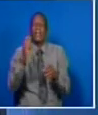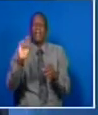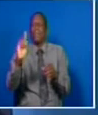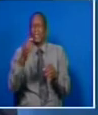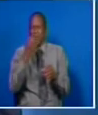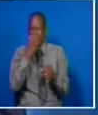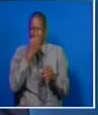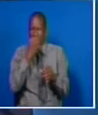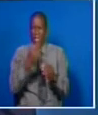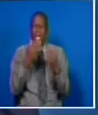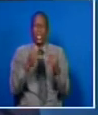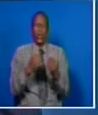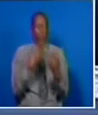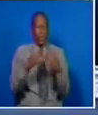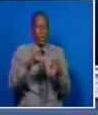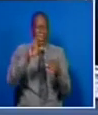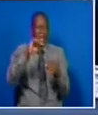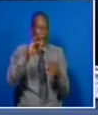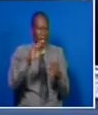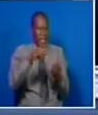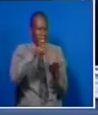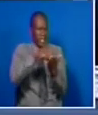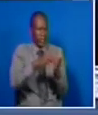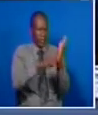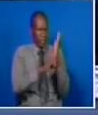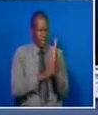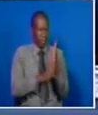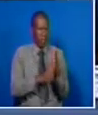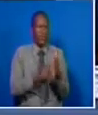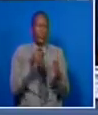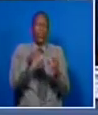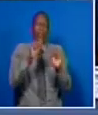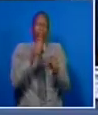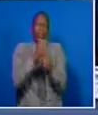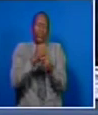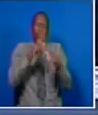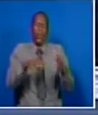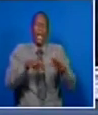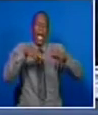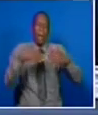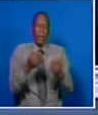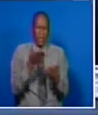So take the NYS case, for example. What would you have done about it that is different from